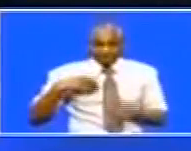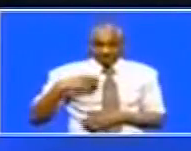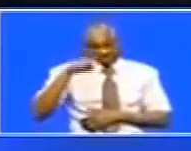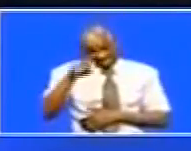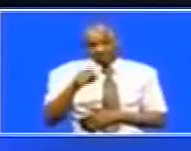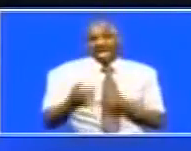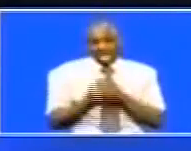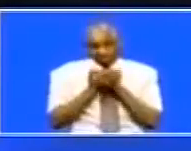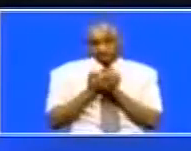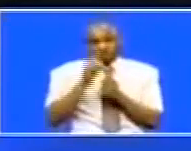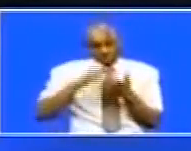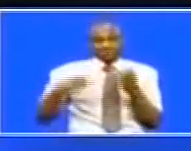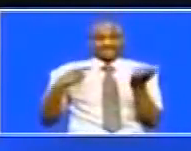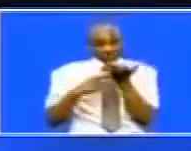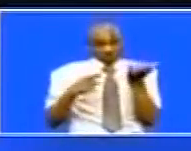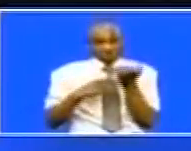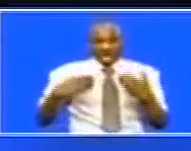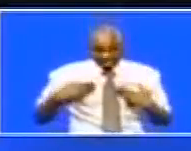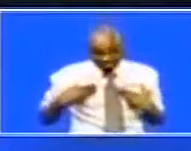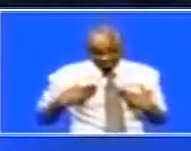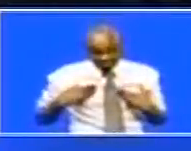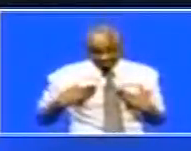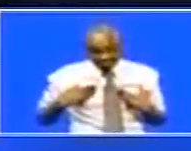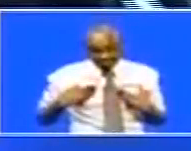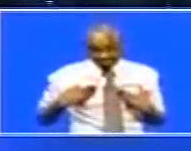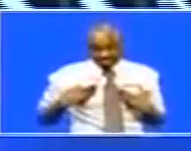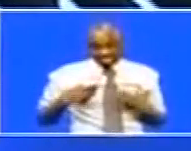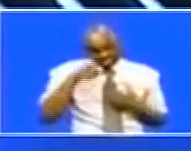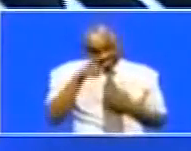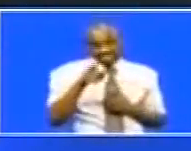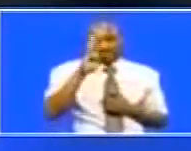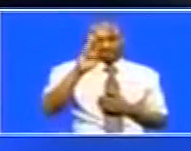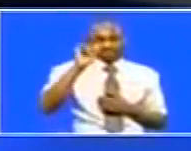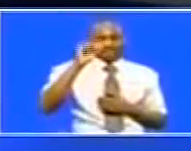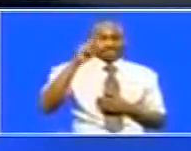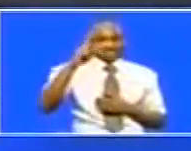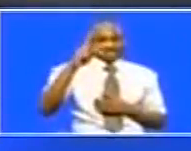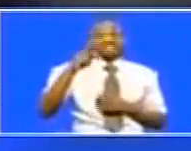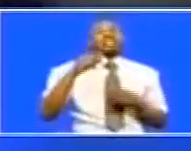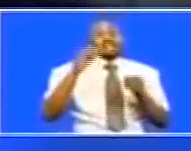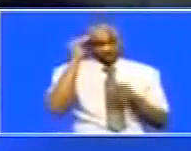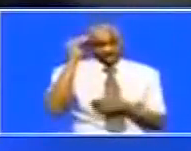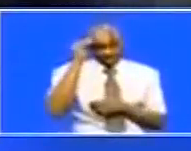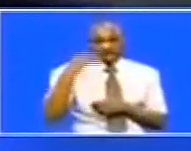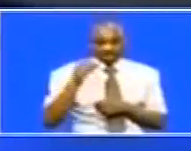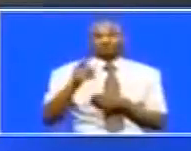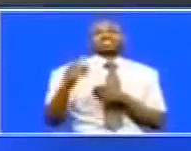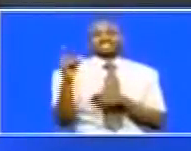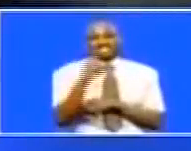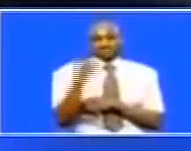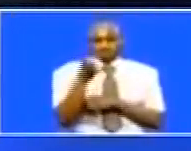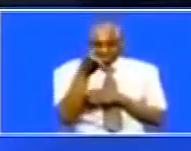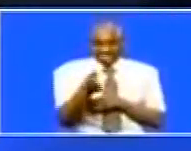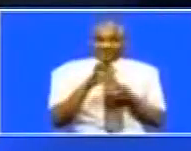now complementing the latest technology the company has released, BRCK Education Kio Kit, tablet-based digital